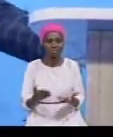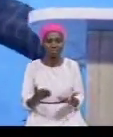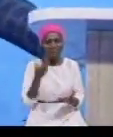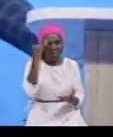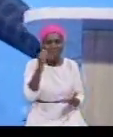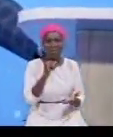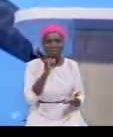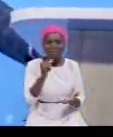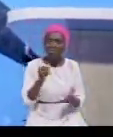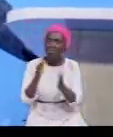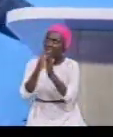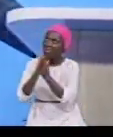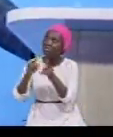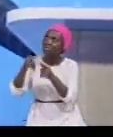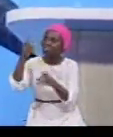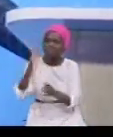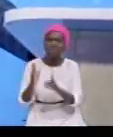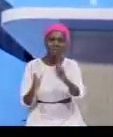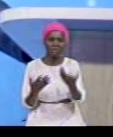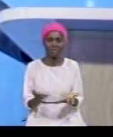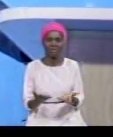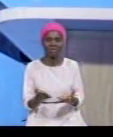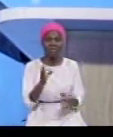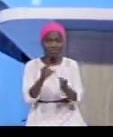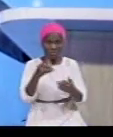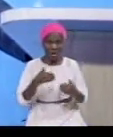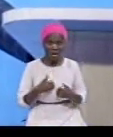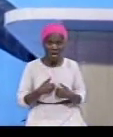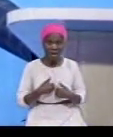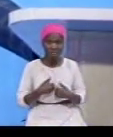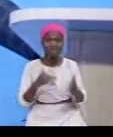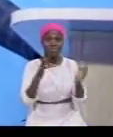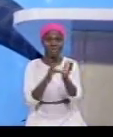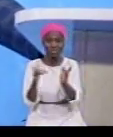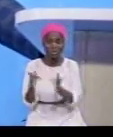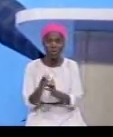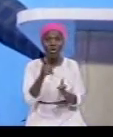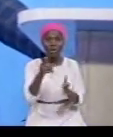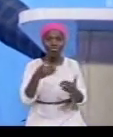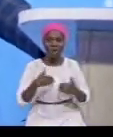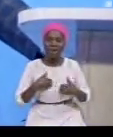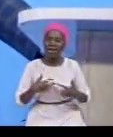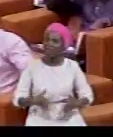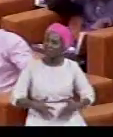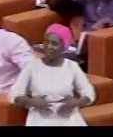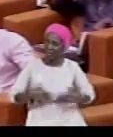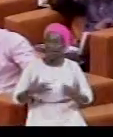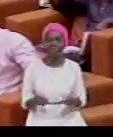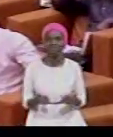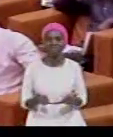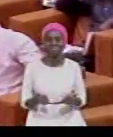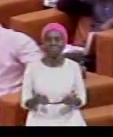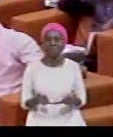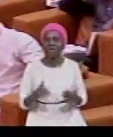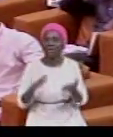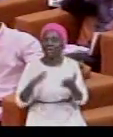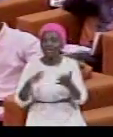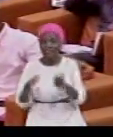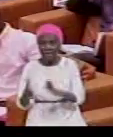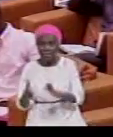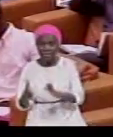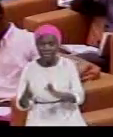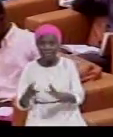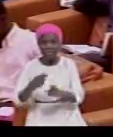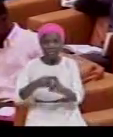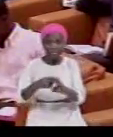have the Lord, you have life. If you have Jesus, you have life. Death, premature